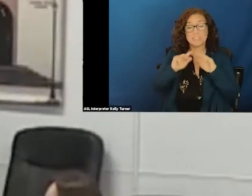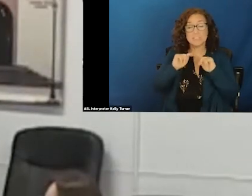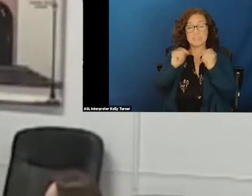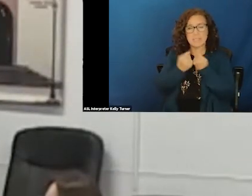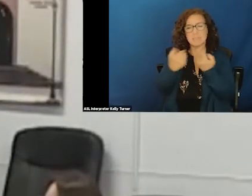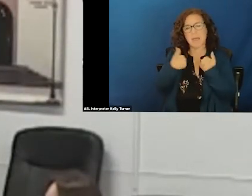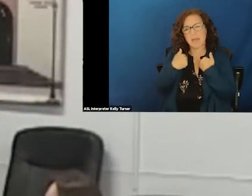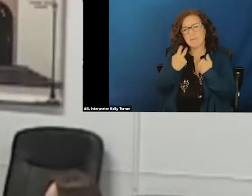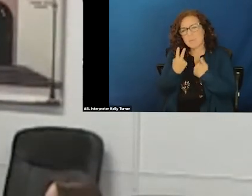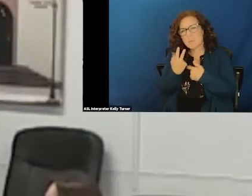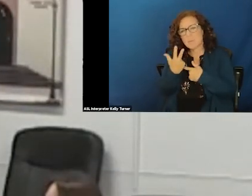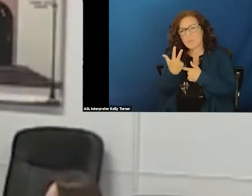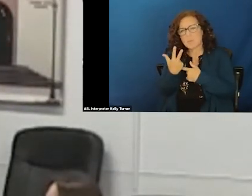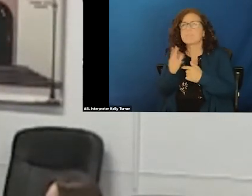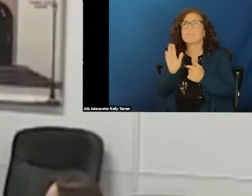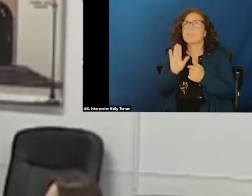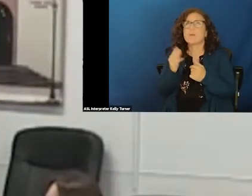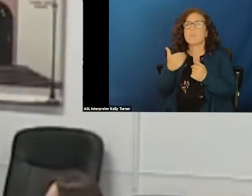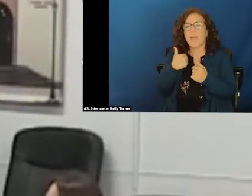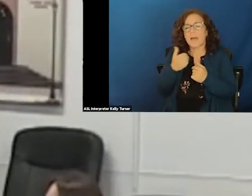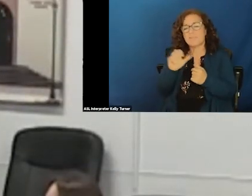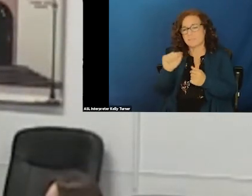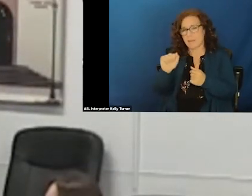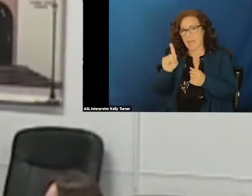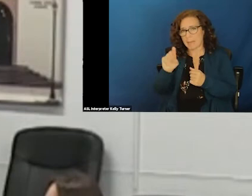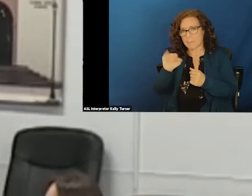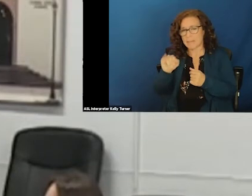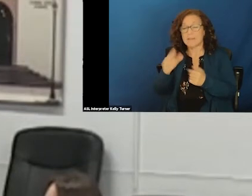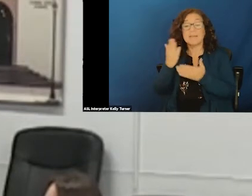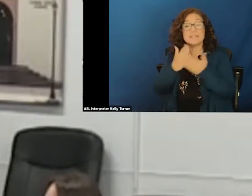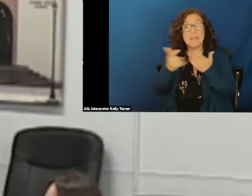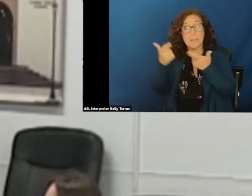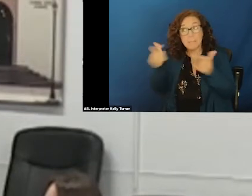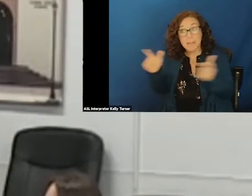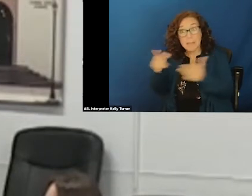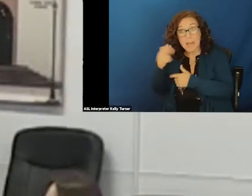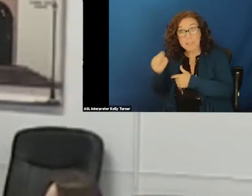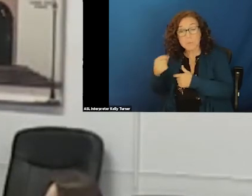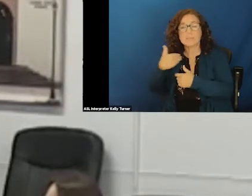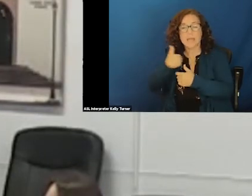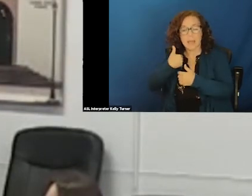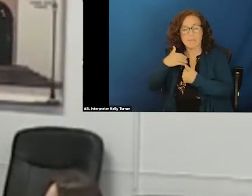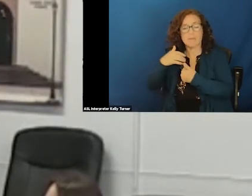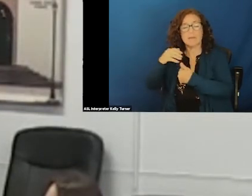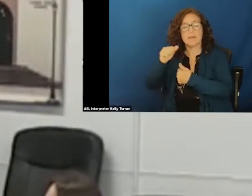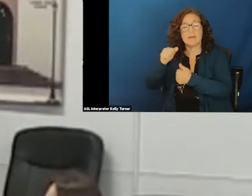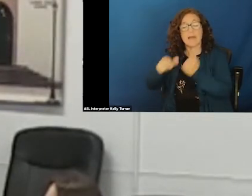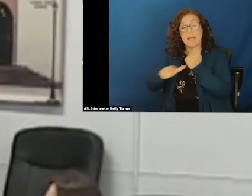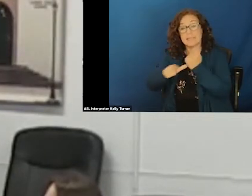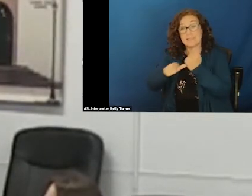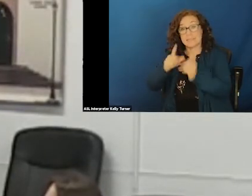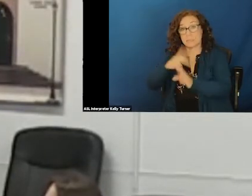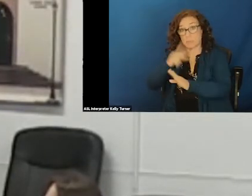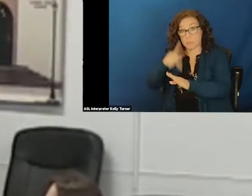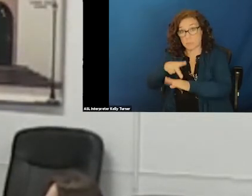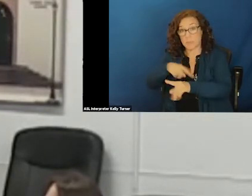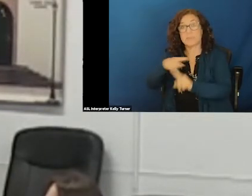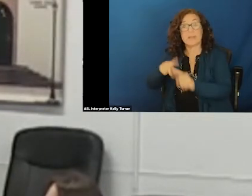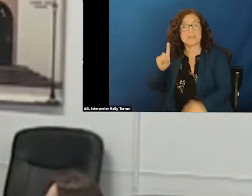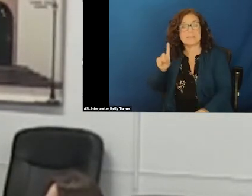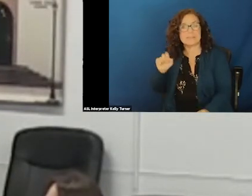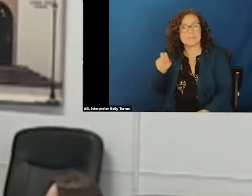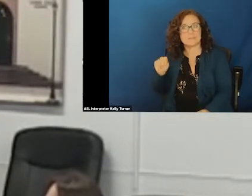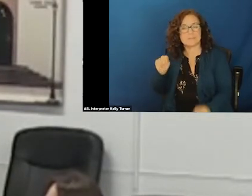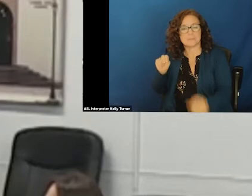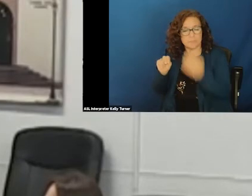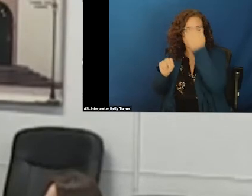deans. And the assistant principals fall under one job description. That job description, essentially within that,